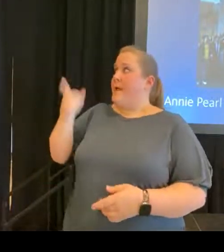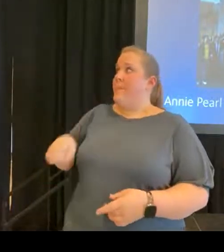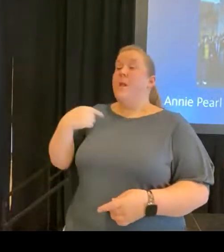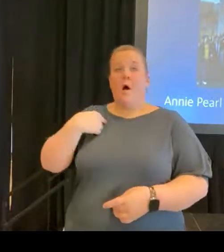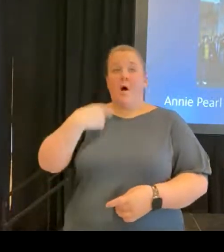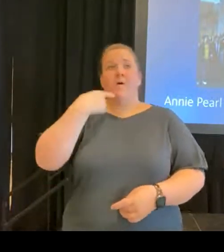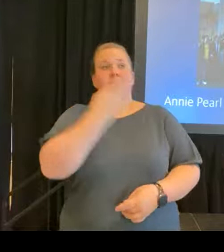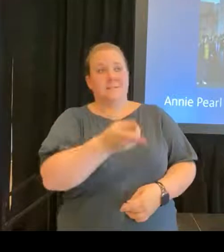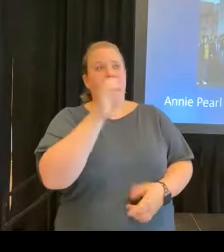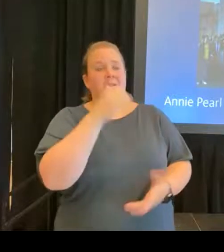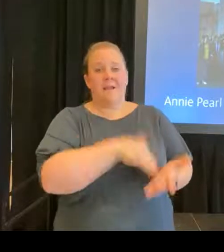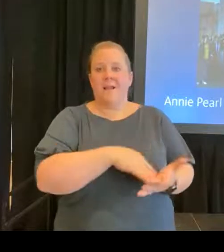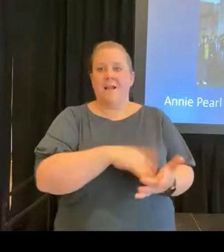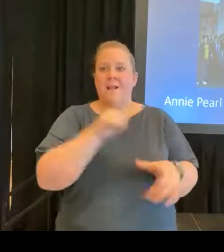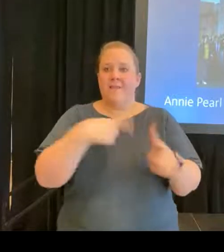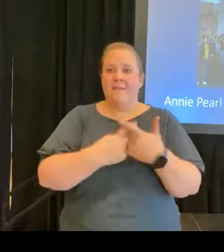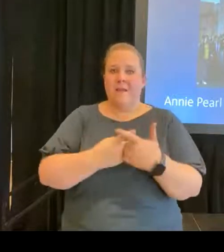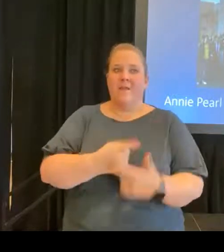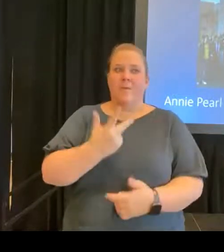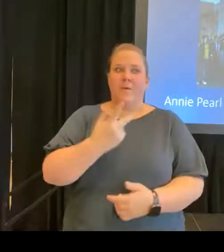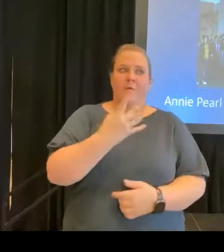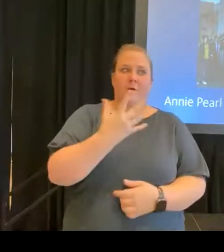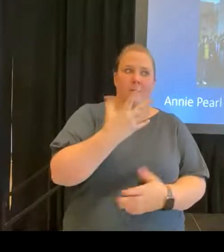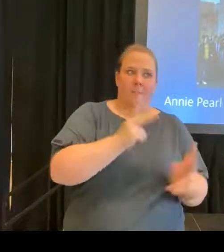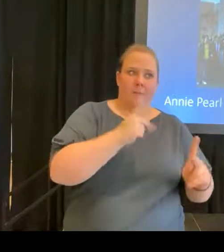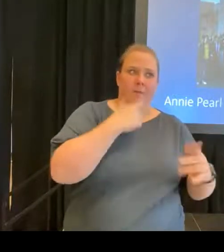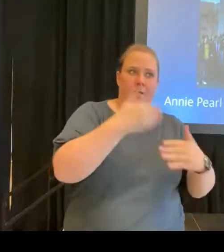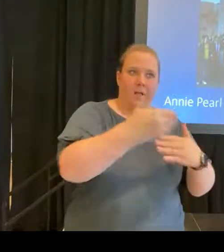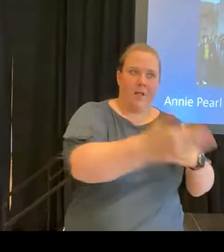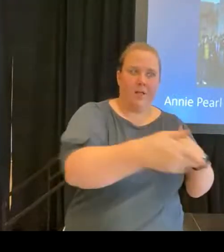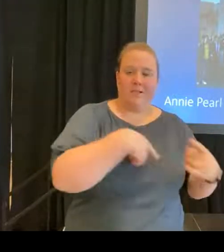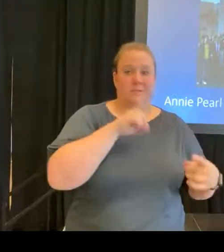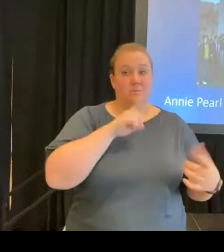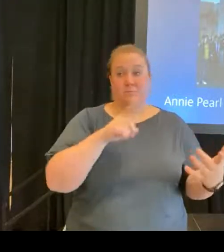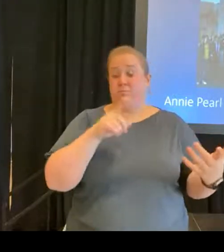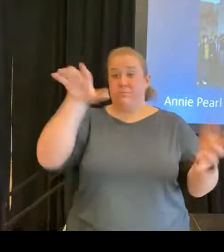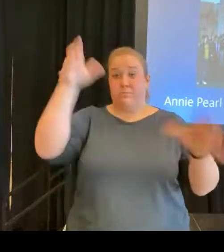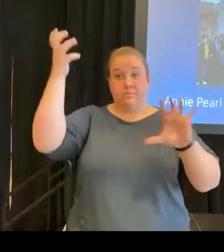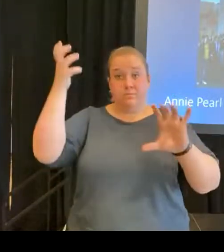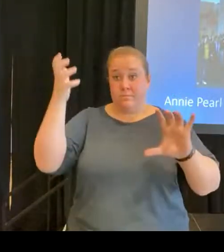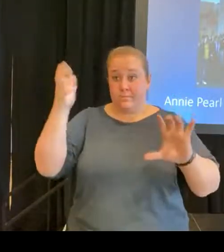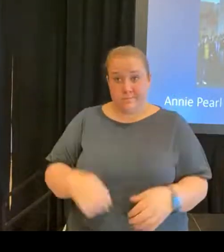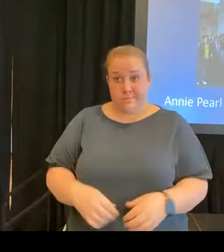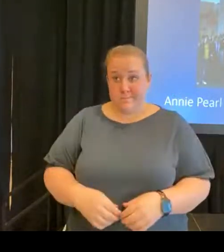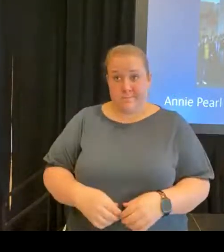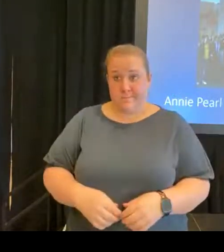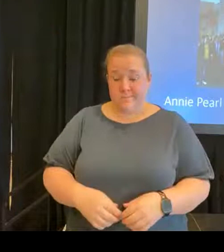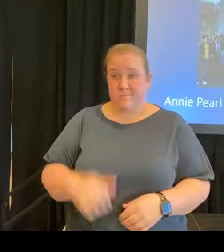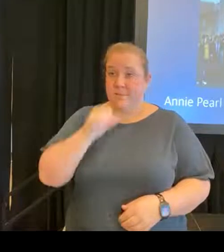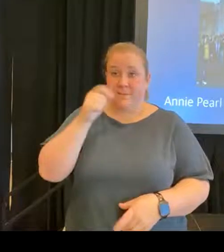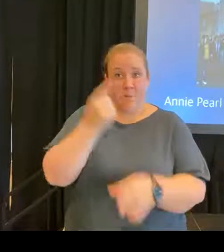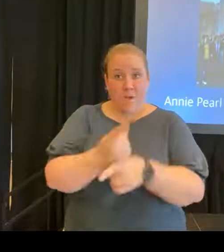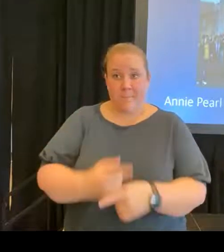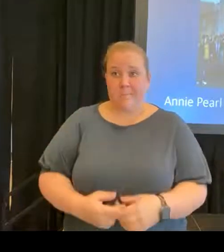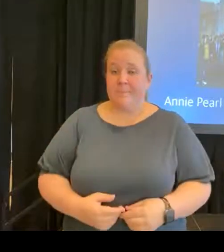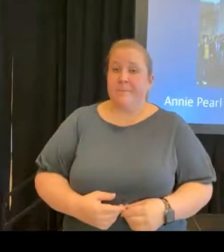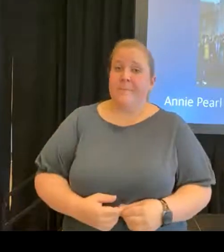repeat it, and by the time 3 or 4 people repeat something, you go, oh my goodness, there's no telling what you get.